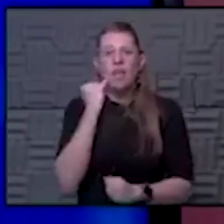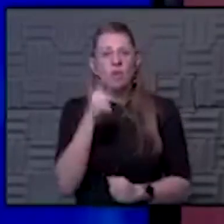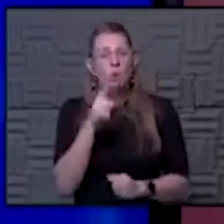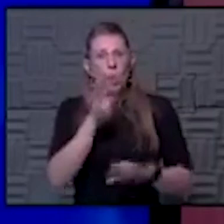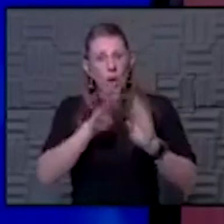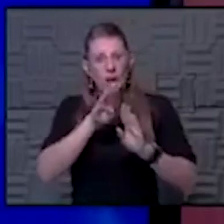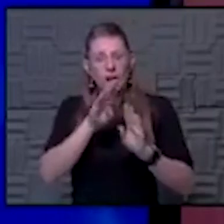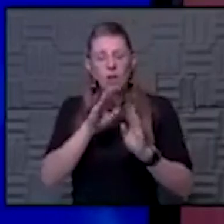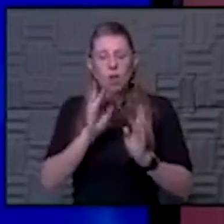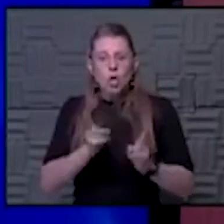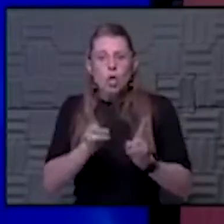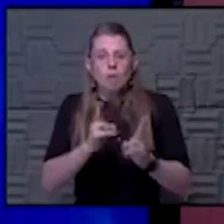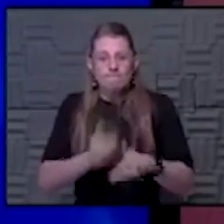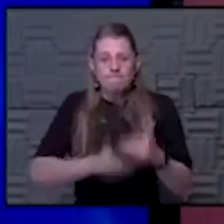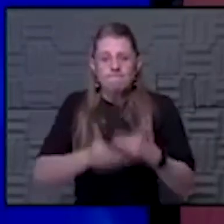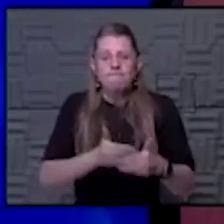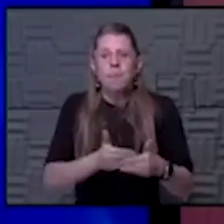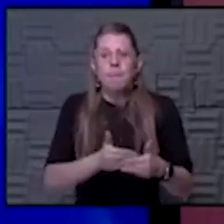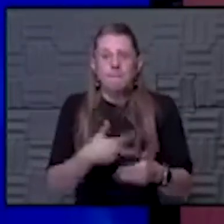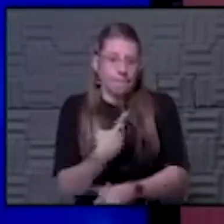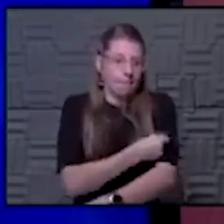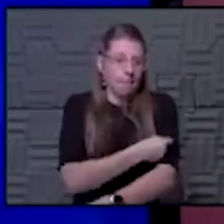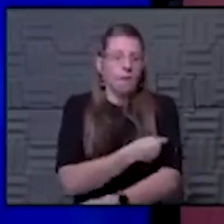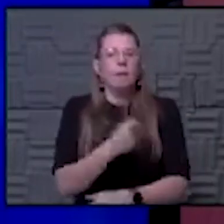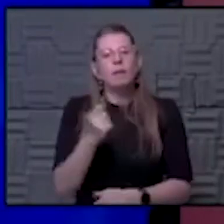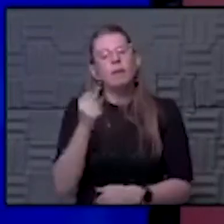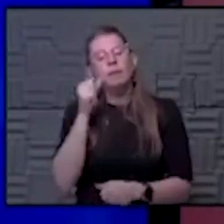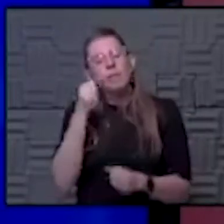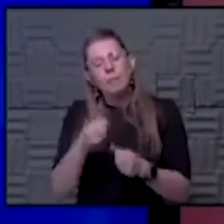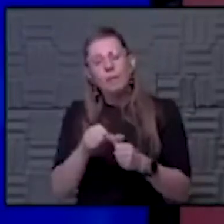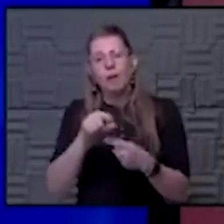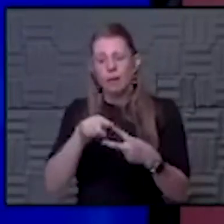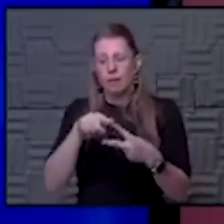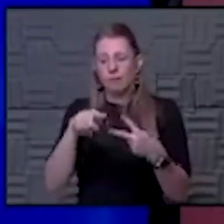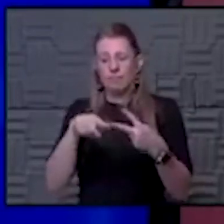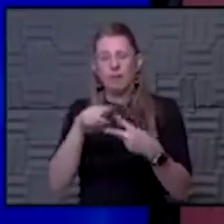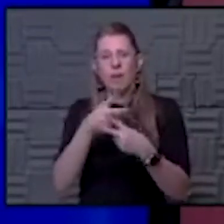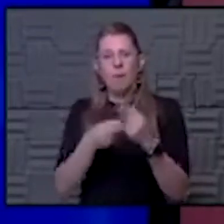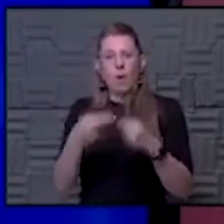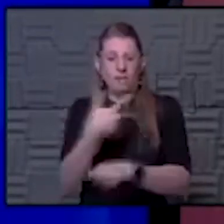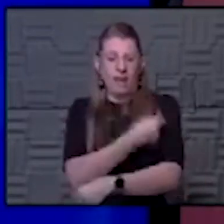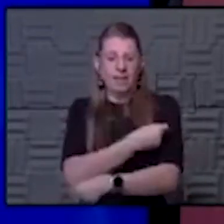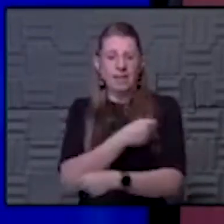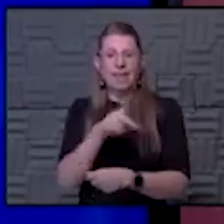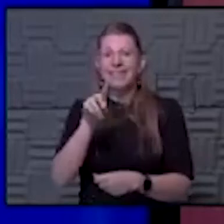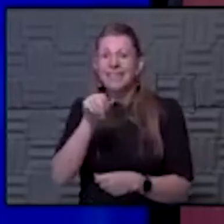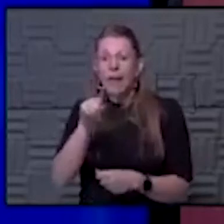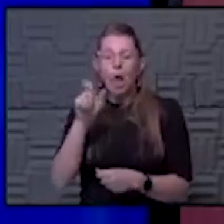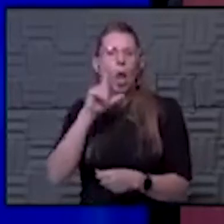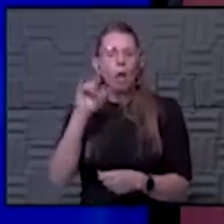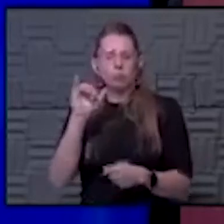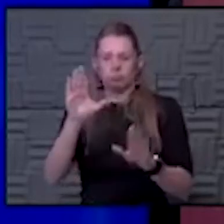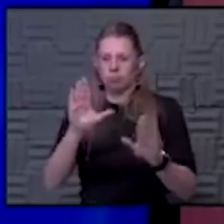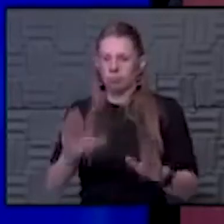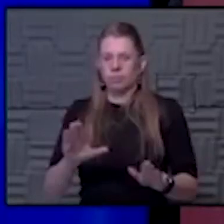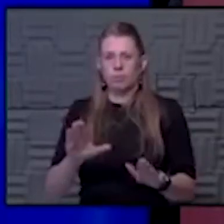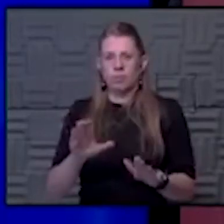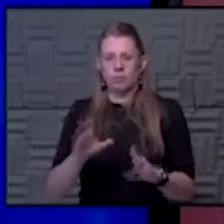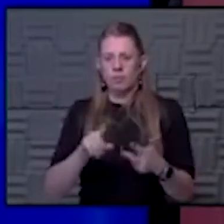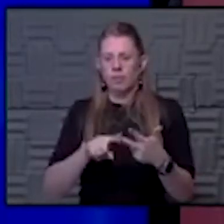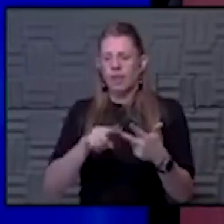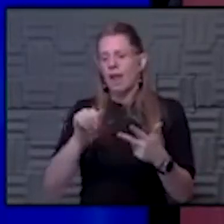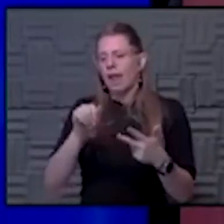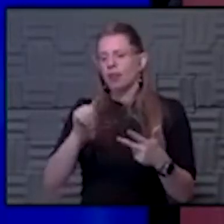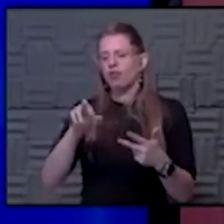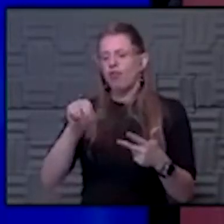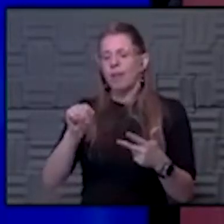through, remember that the Pfizer and the Moderna vaccine data look great. AstraZeneca's had a few stumbles,